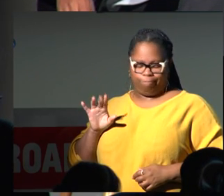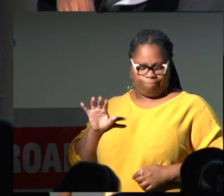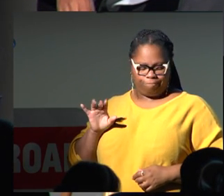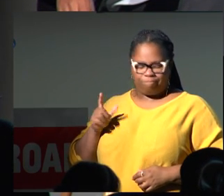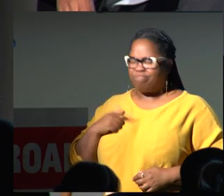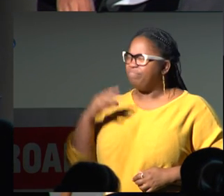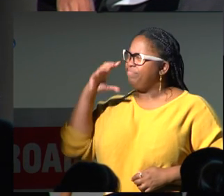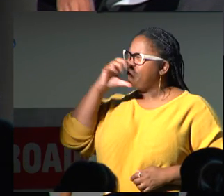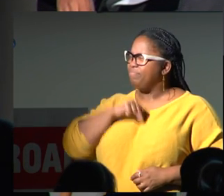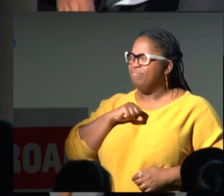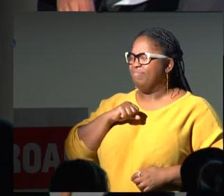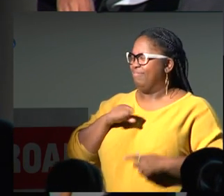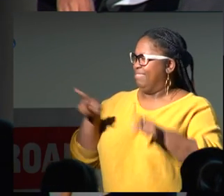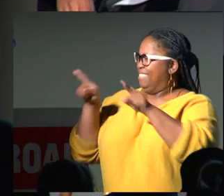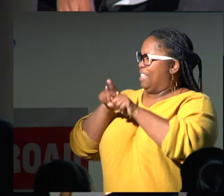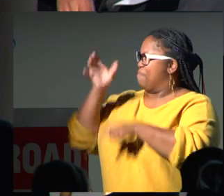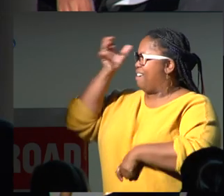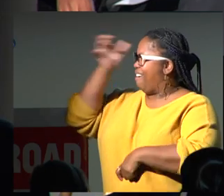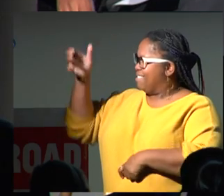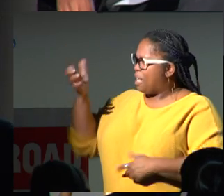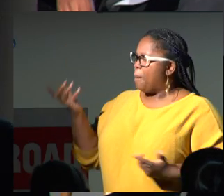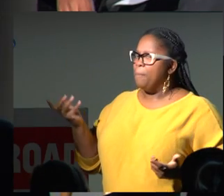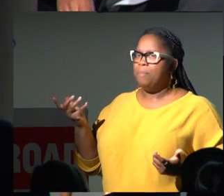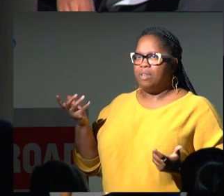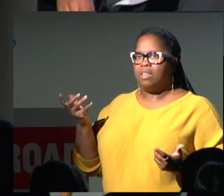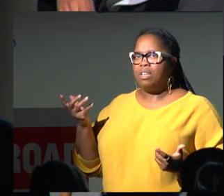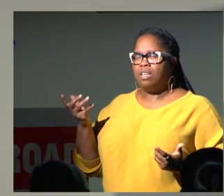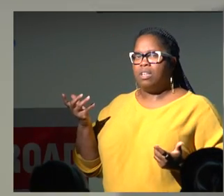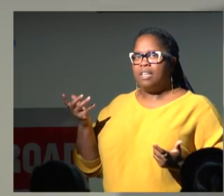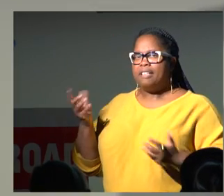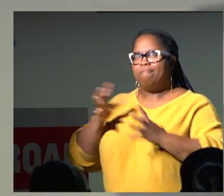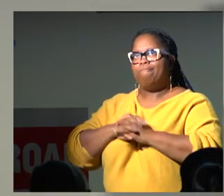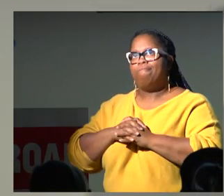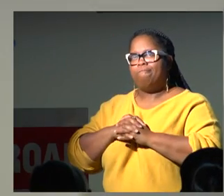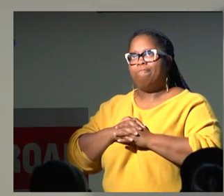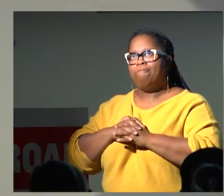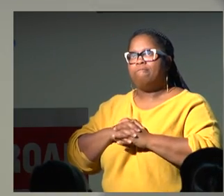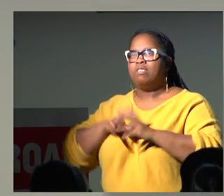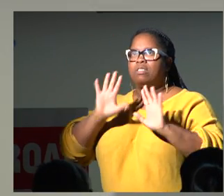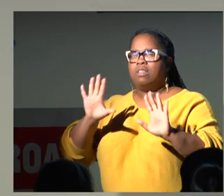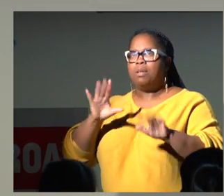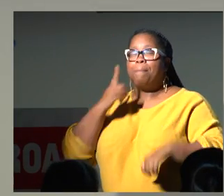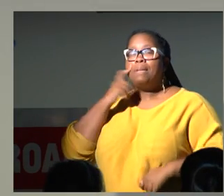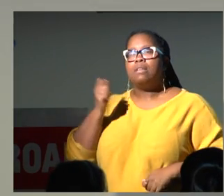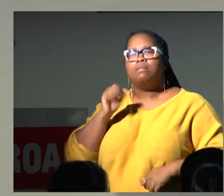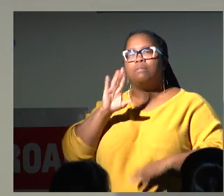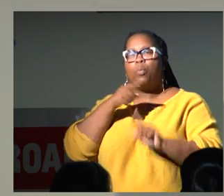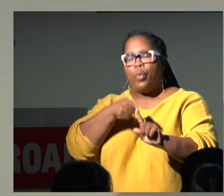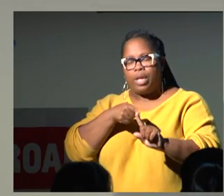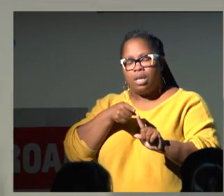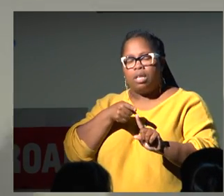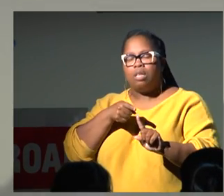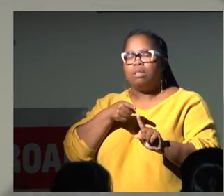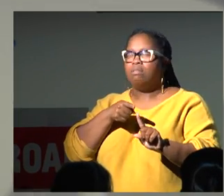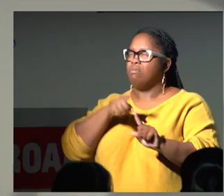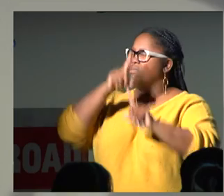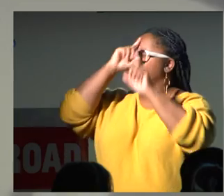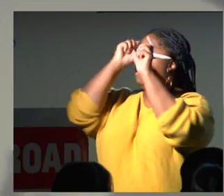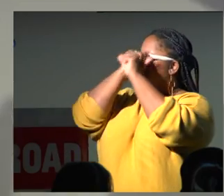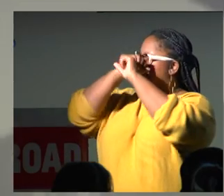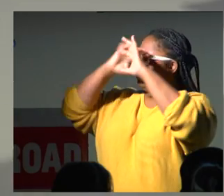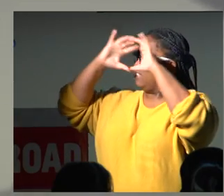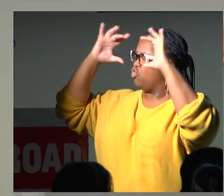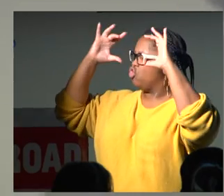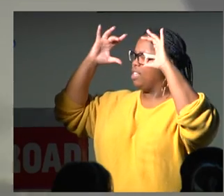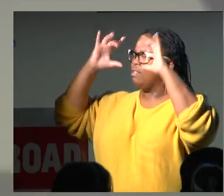I guess we're saying the same thing because essentially what, see, because here's the thing, like the vision comes to me in